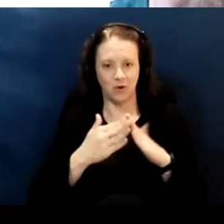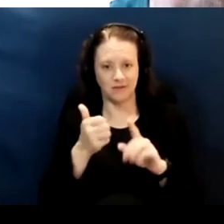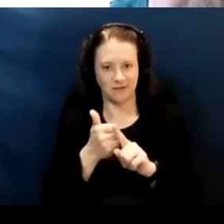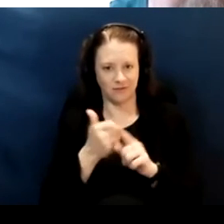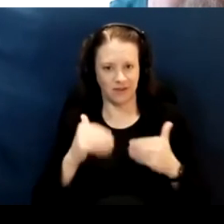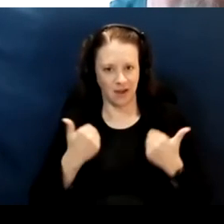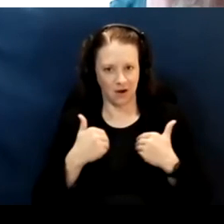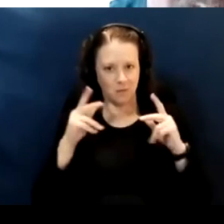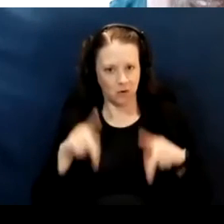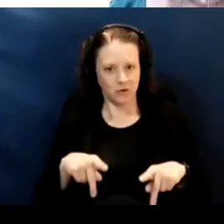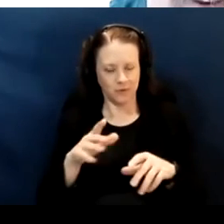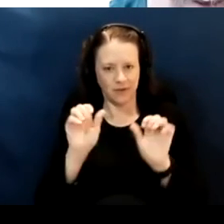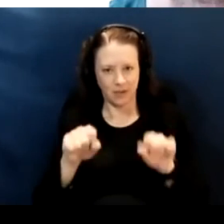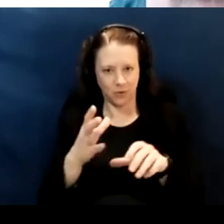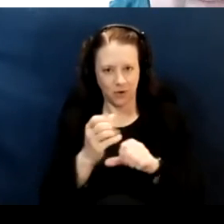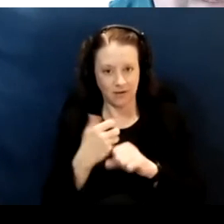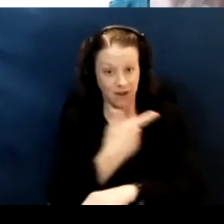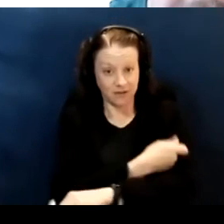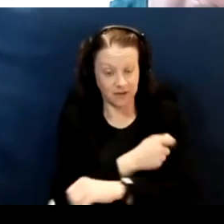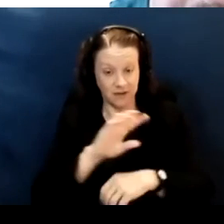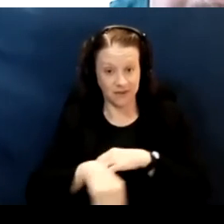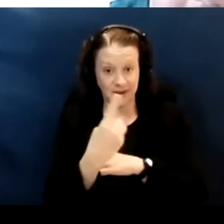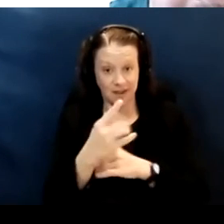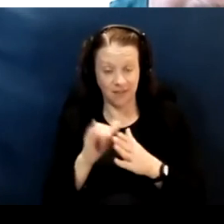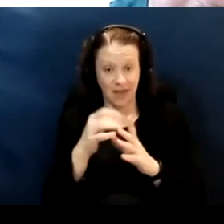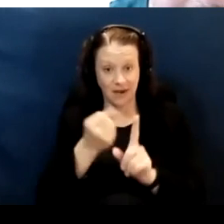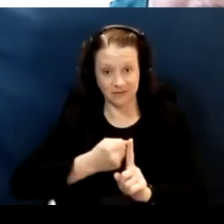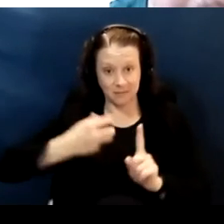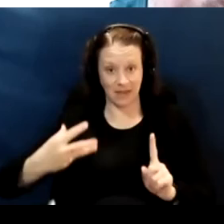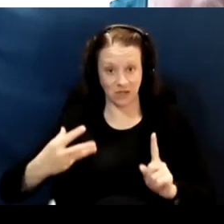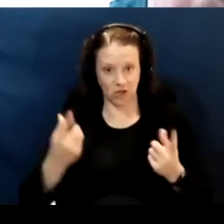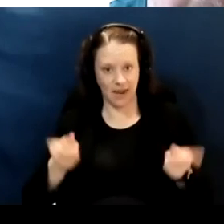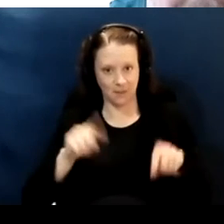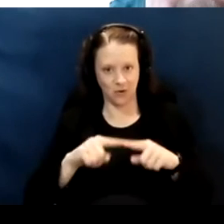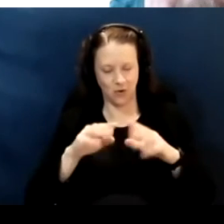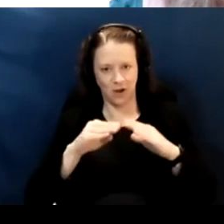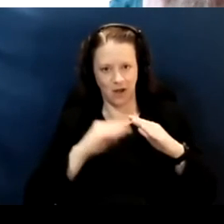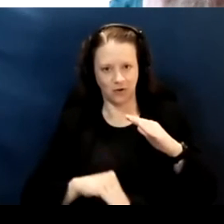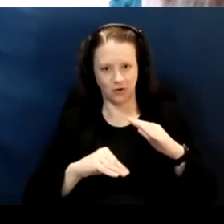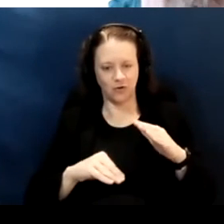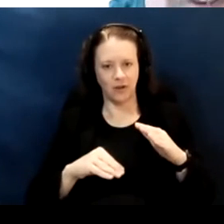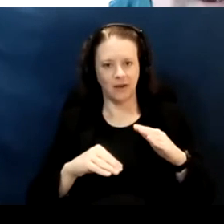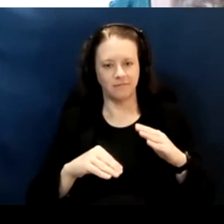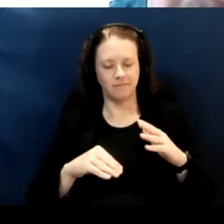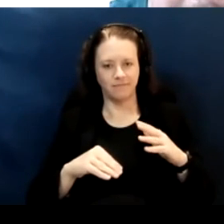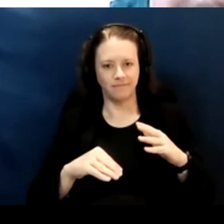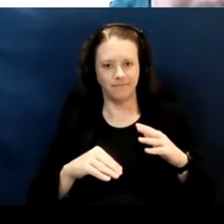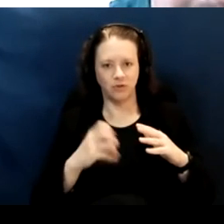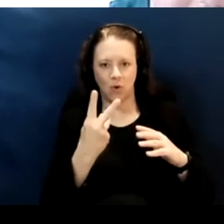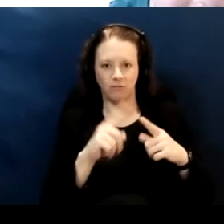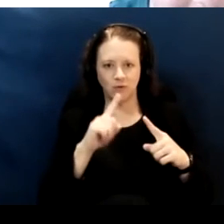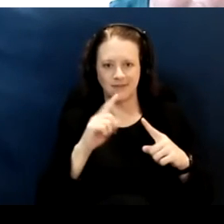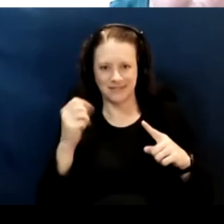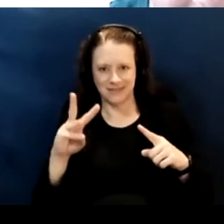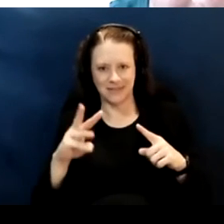able to get vaccinated the day that expansion happened to under 12 populations. So